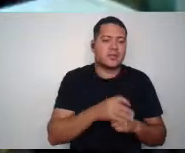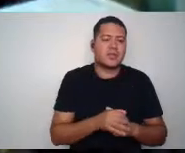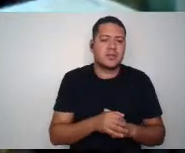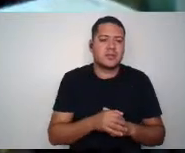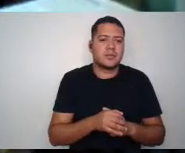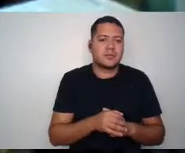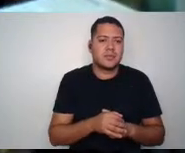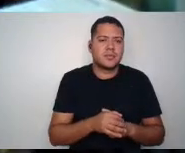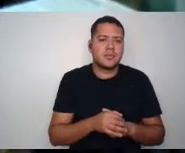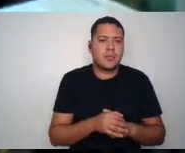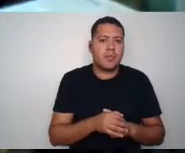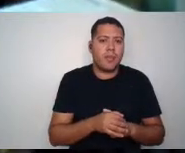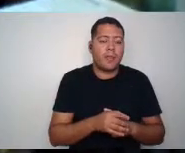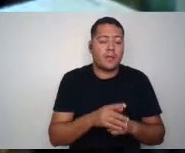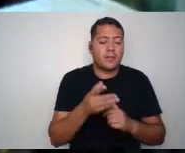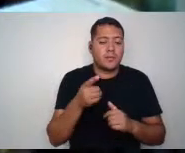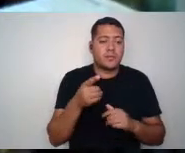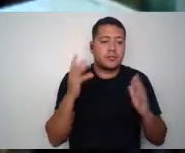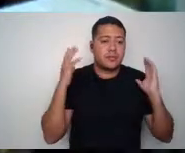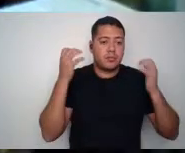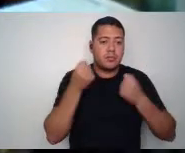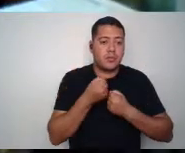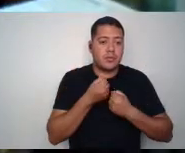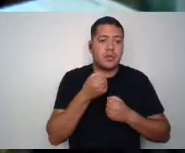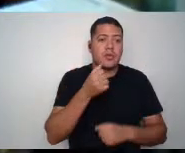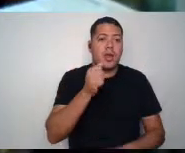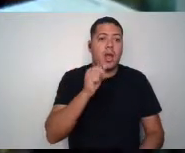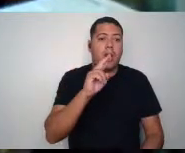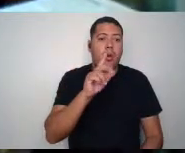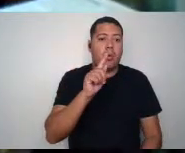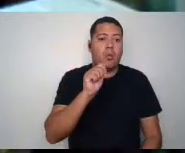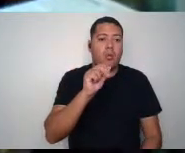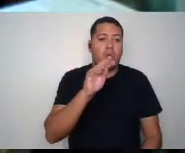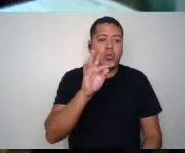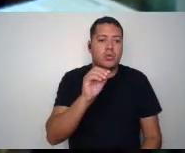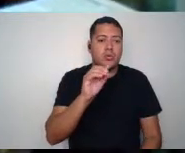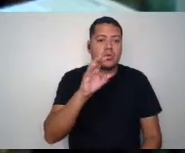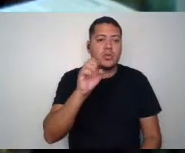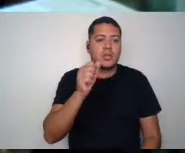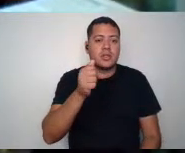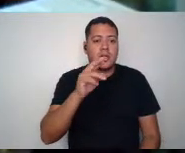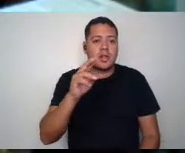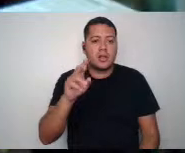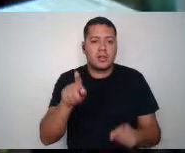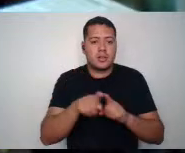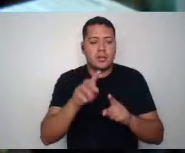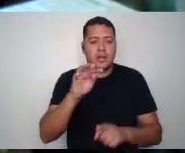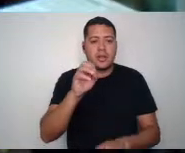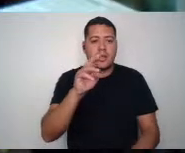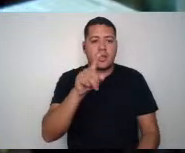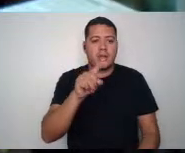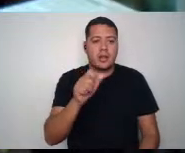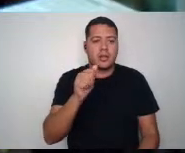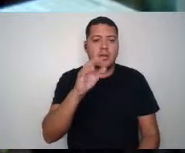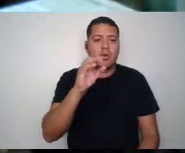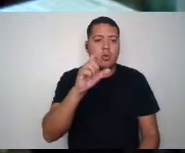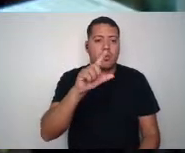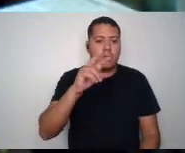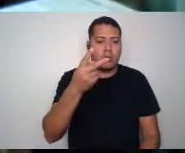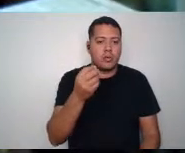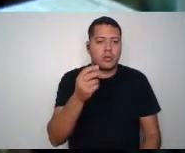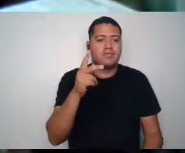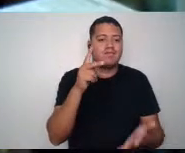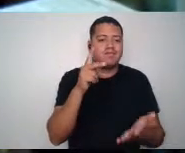look at the combination here. Teresa Coelho. Justice Augusto César and Professor